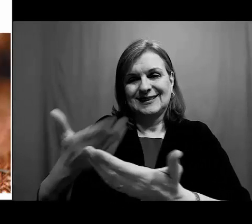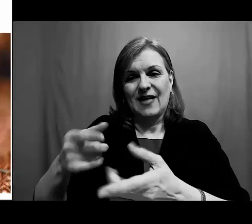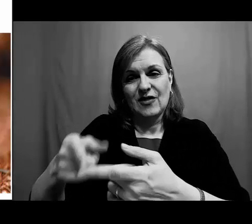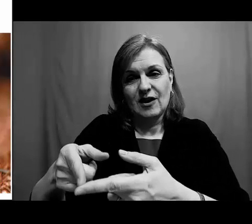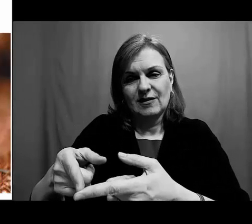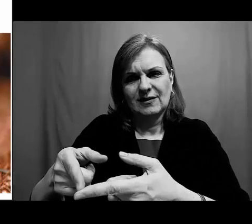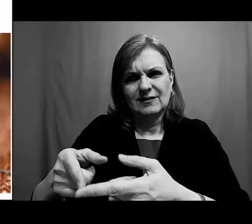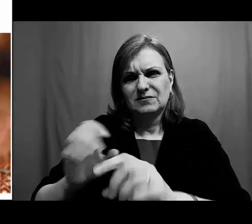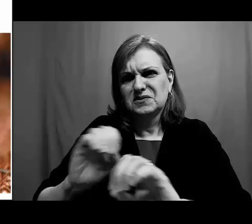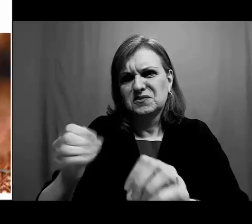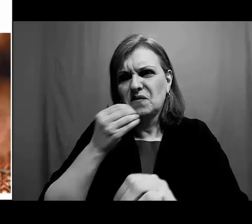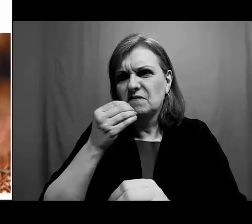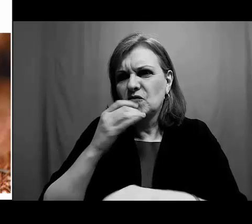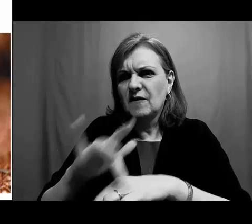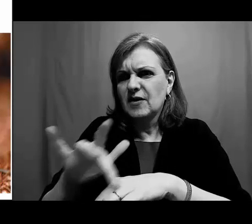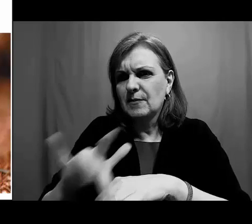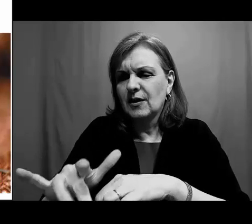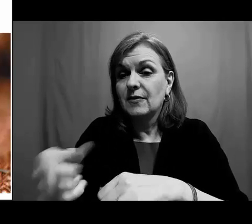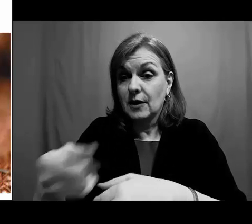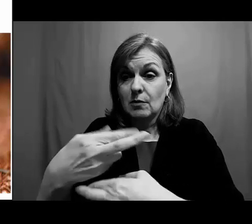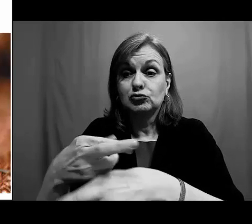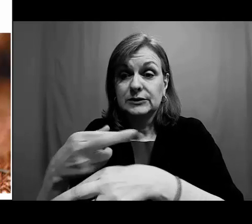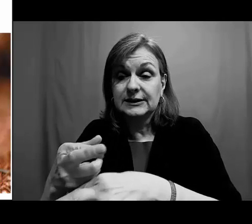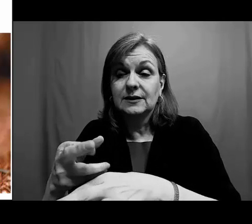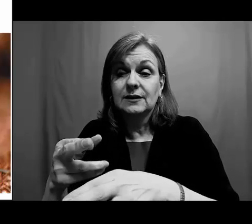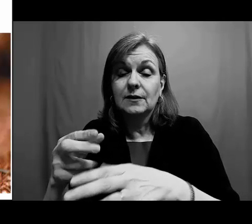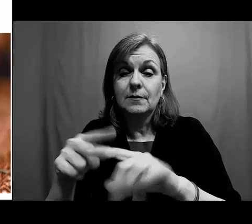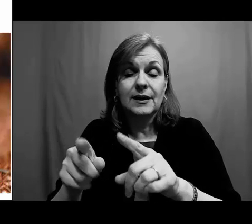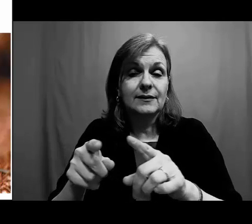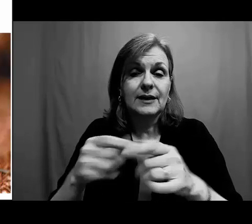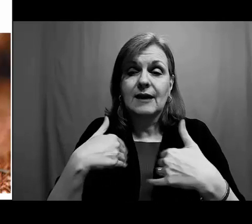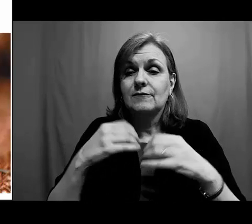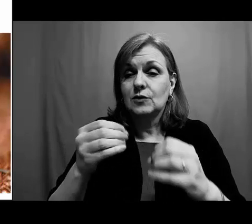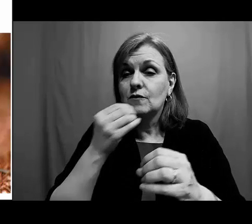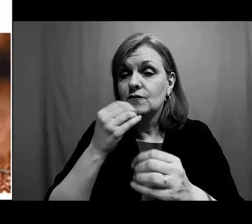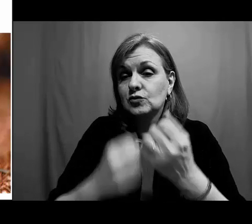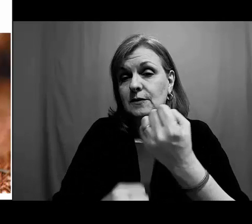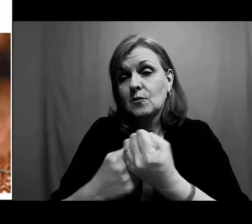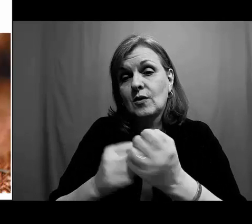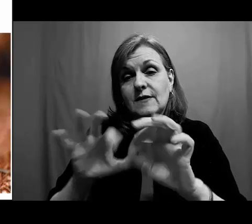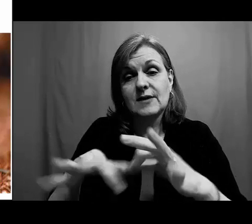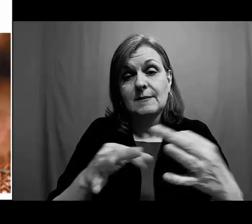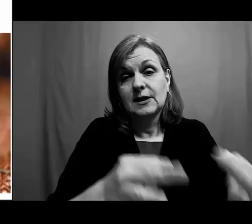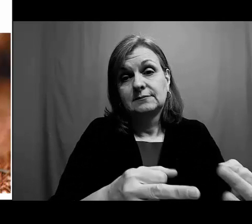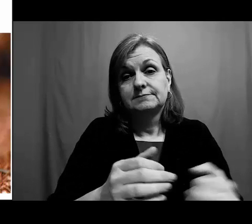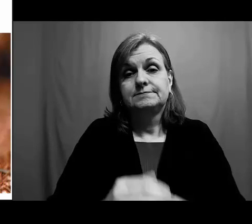don't have food available. So they're breeding, but there's no food to support their families.